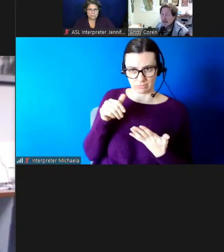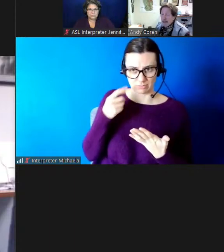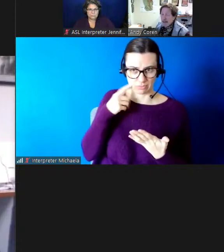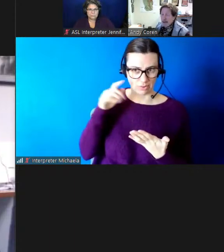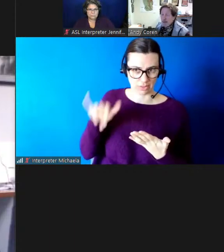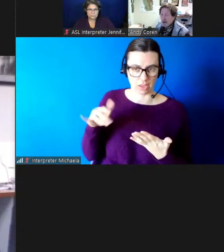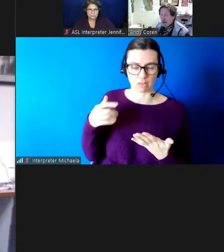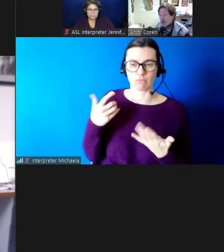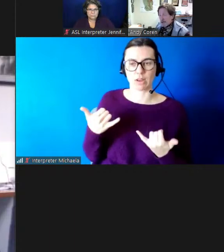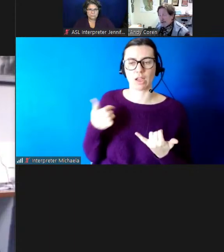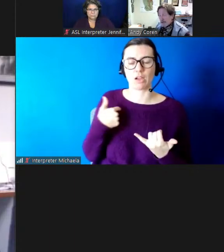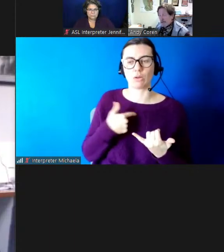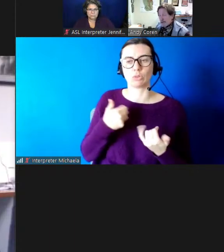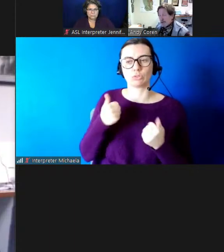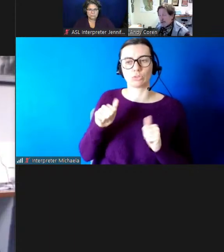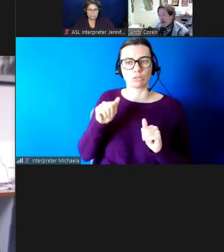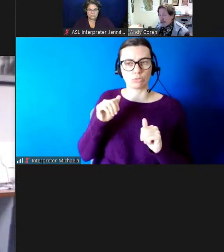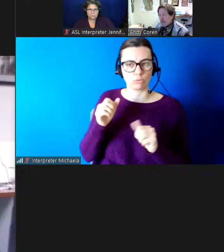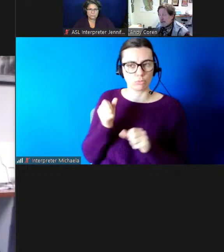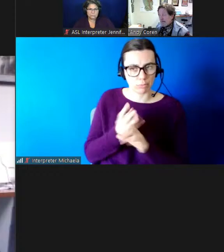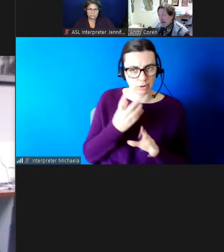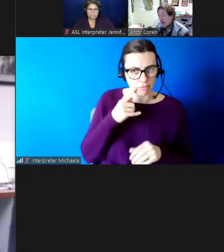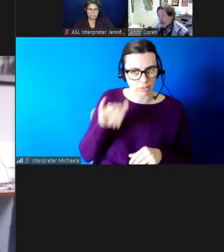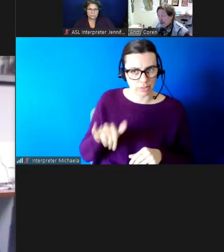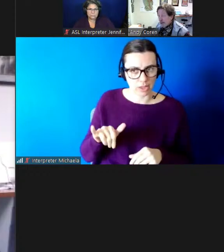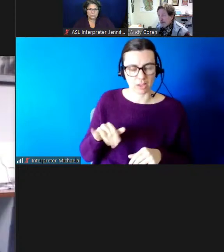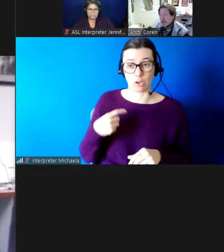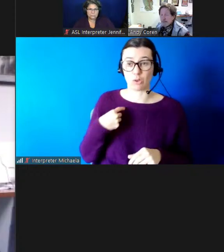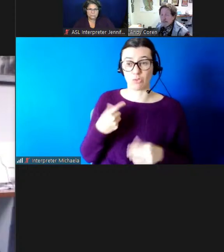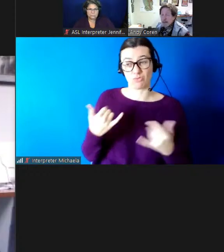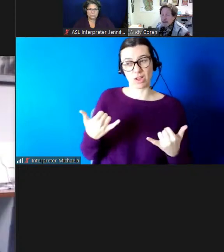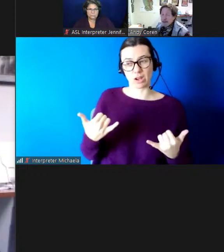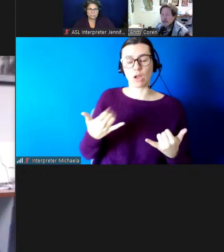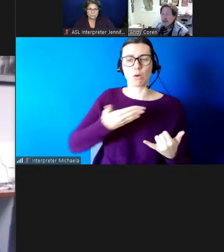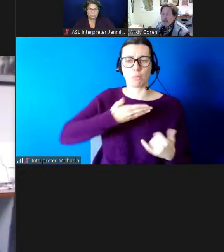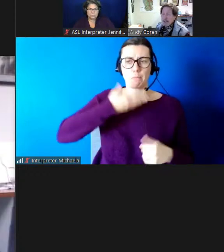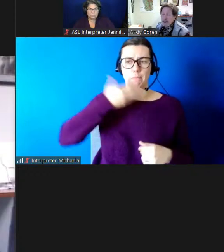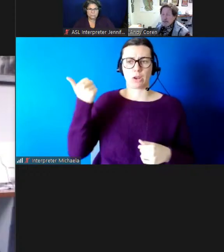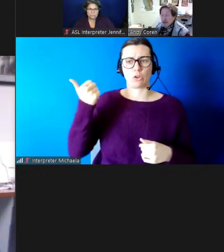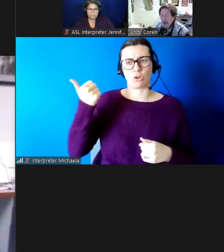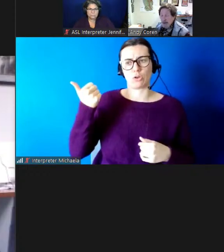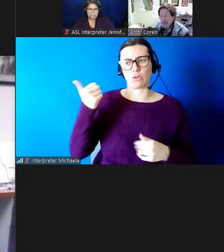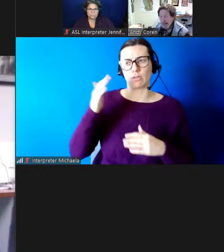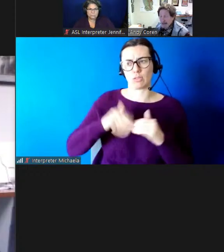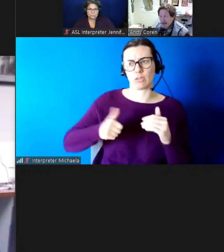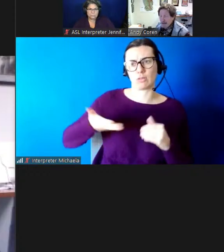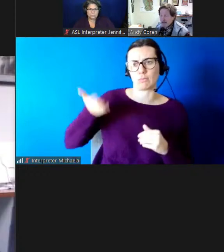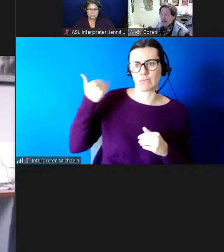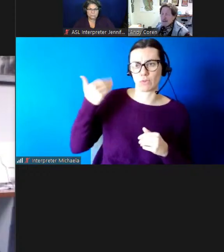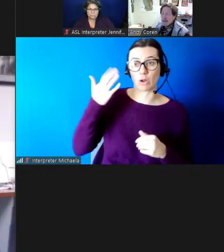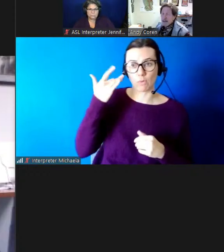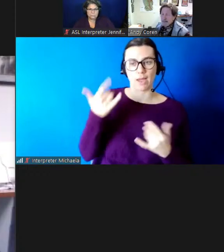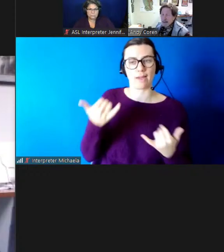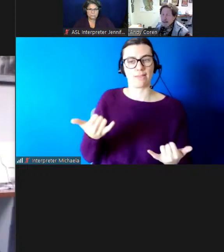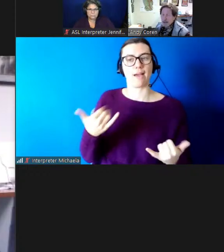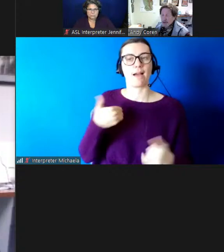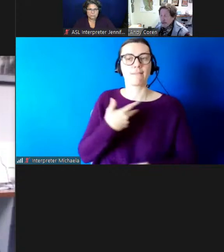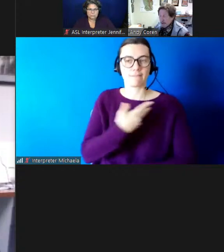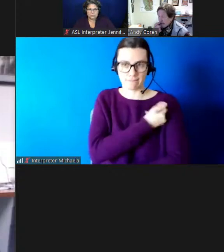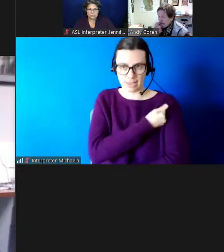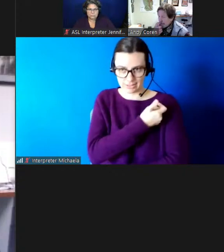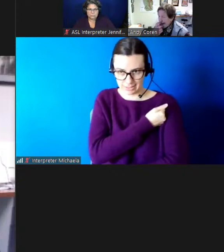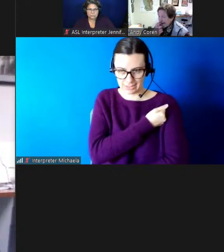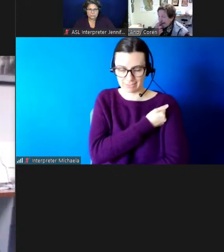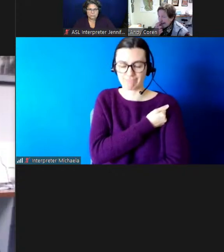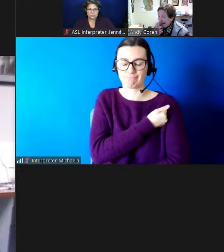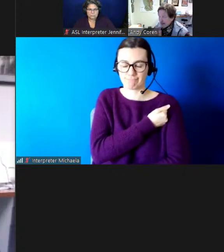that. We're also in a different situation. We're in a better situation because we do have vaccines. But of course,